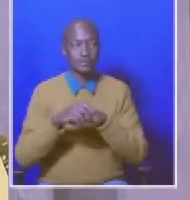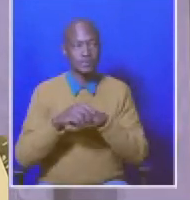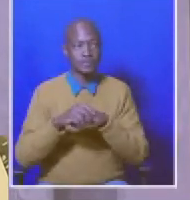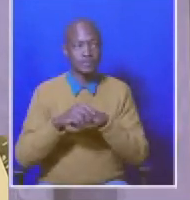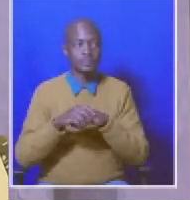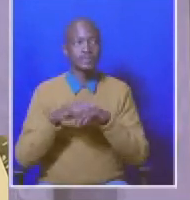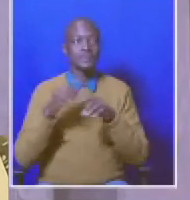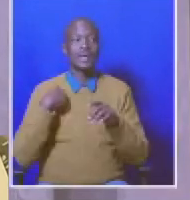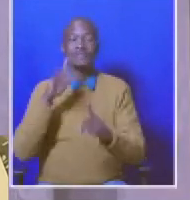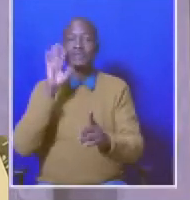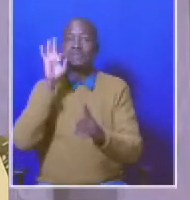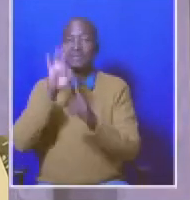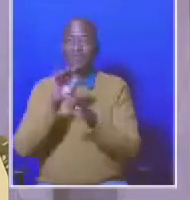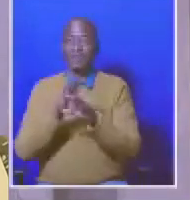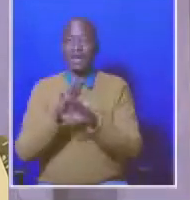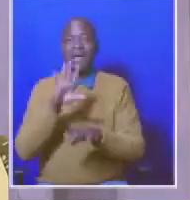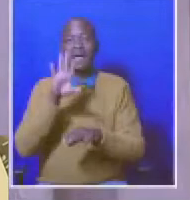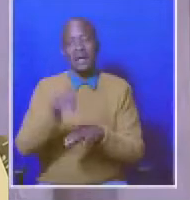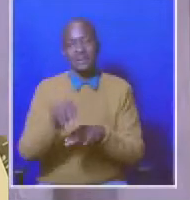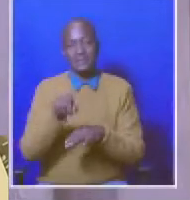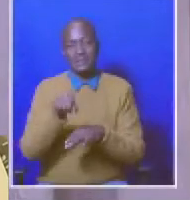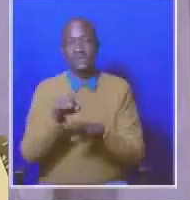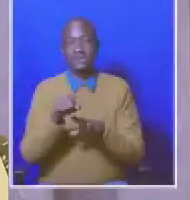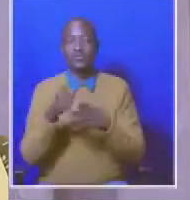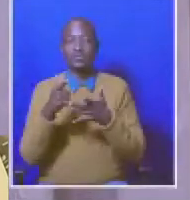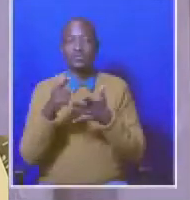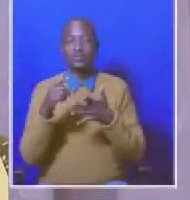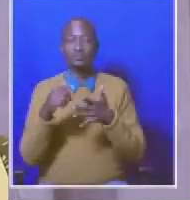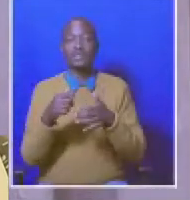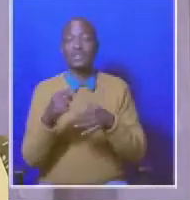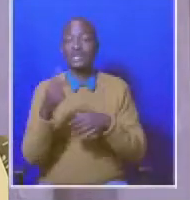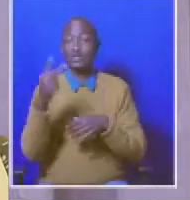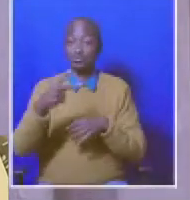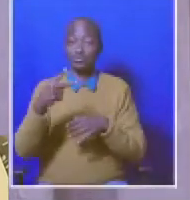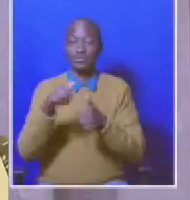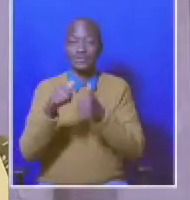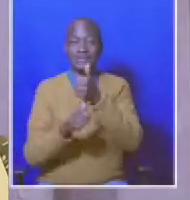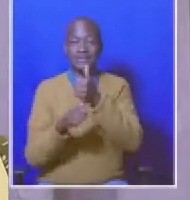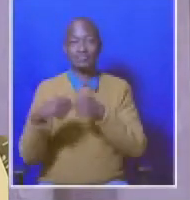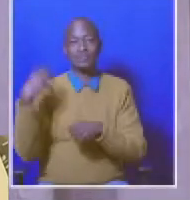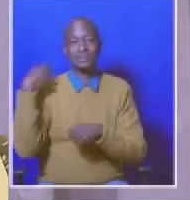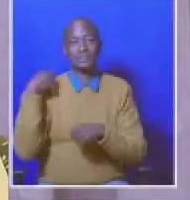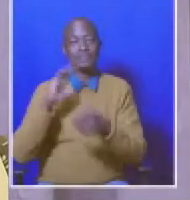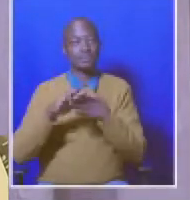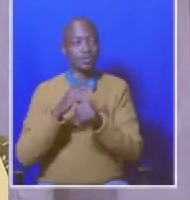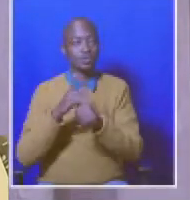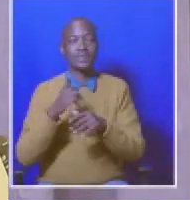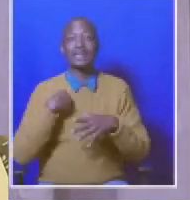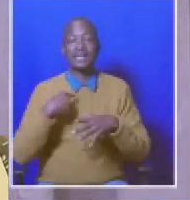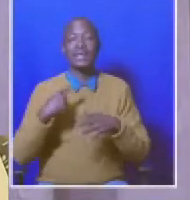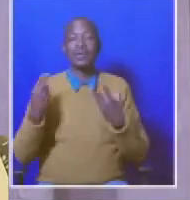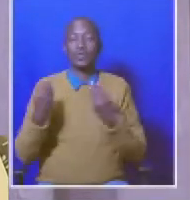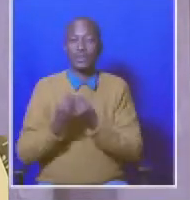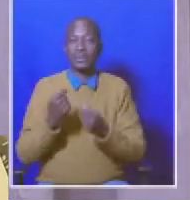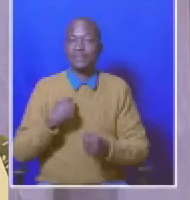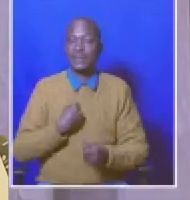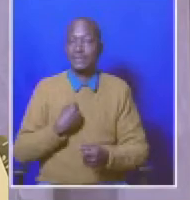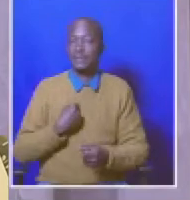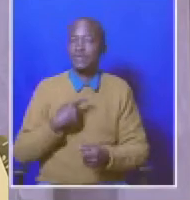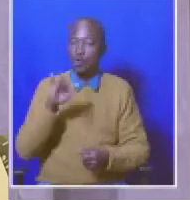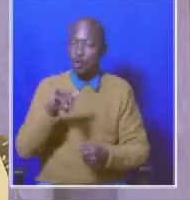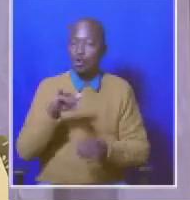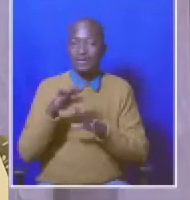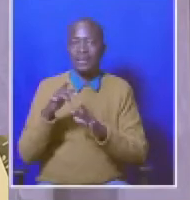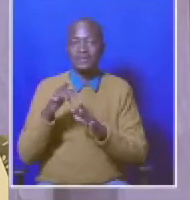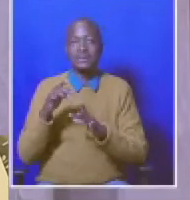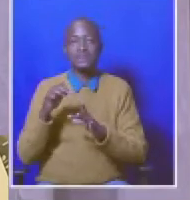I specifically asked these two deputy ministers, Honorable Chairperson, because they were with me on that mission,